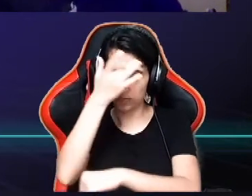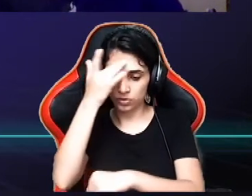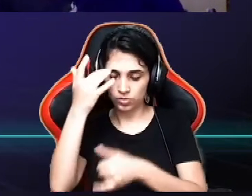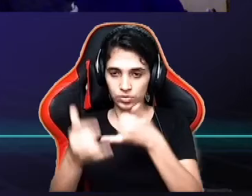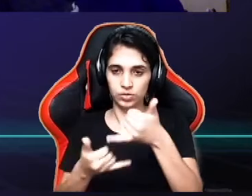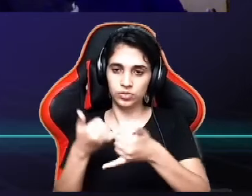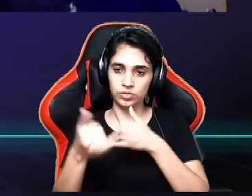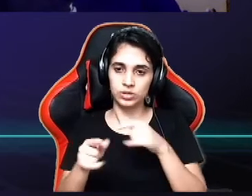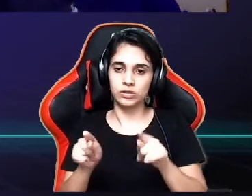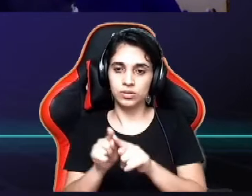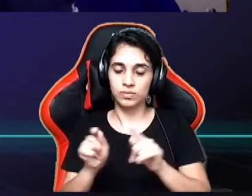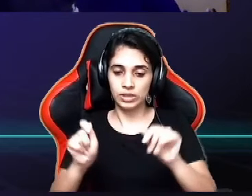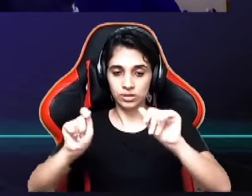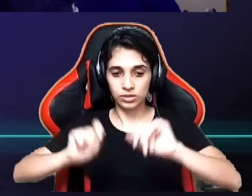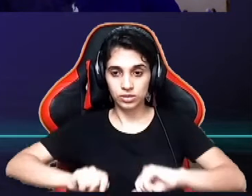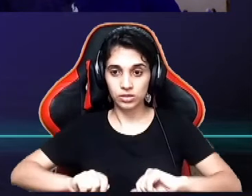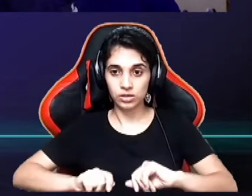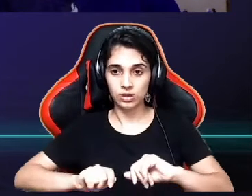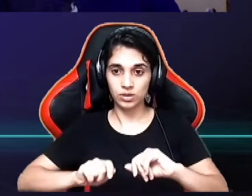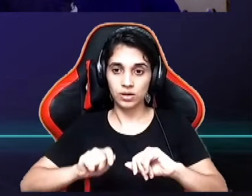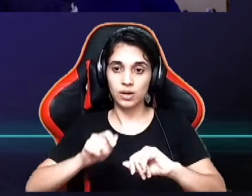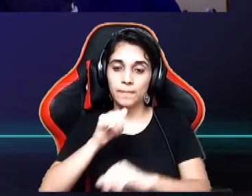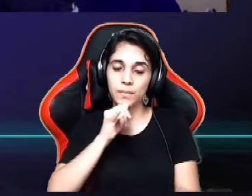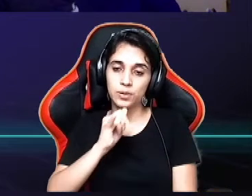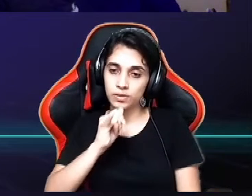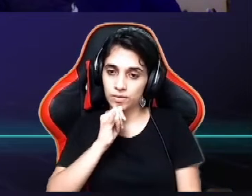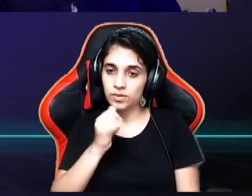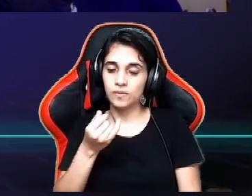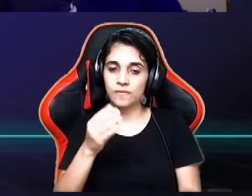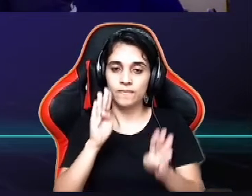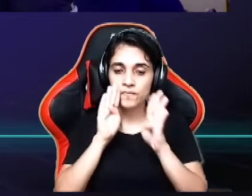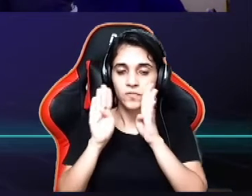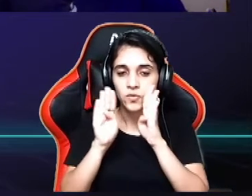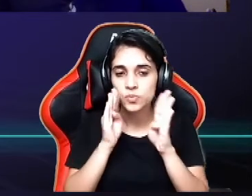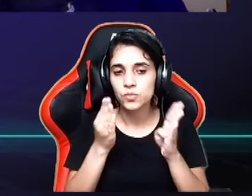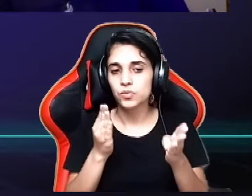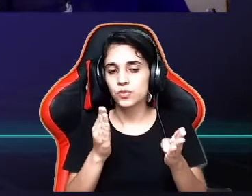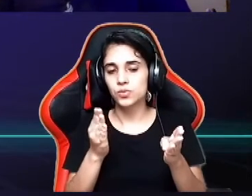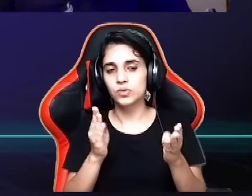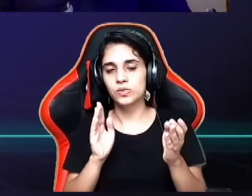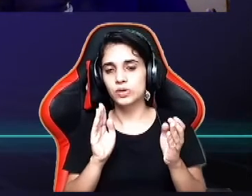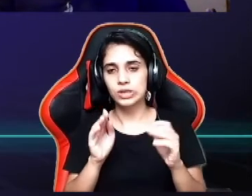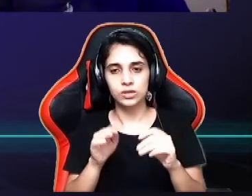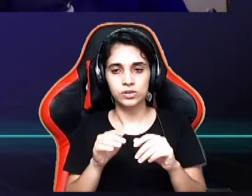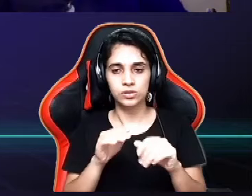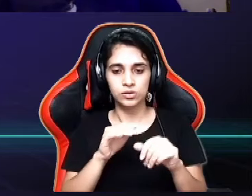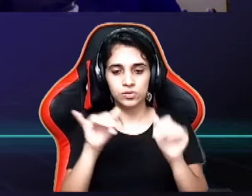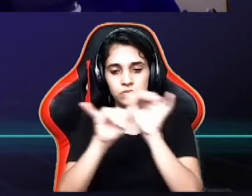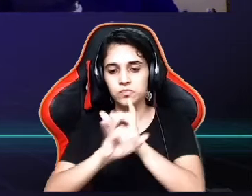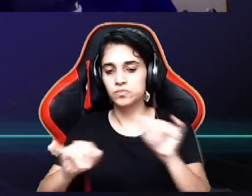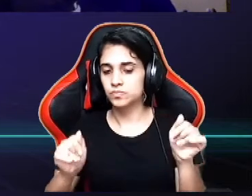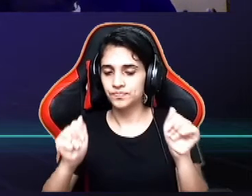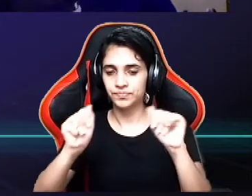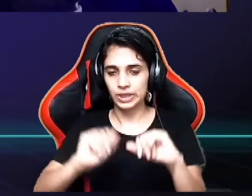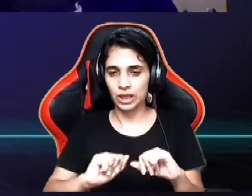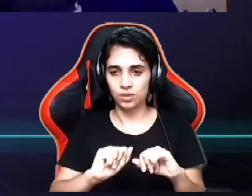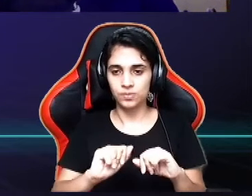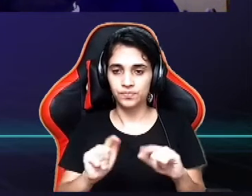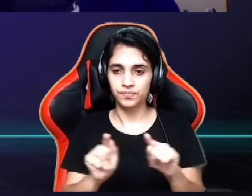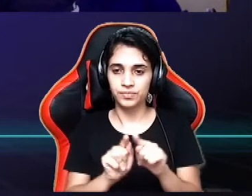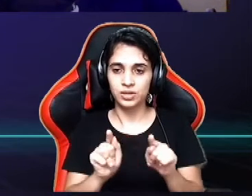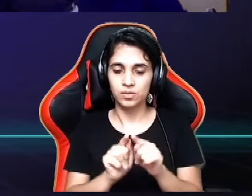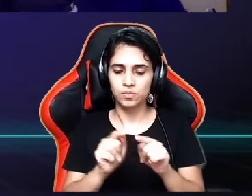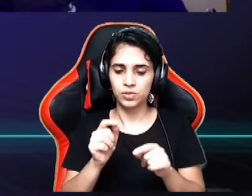bring awareness to the game. You can use tools like Facebook, you can